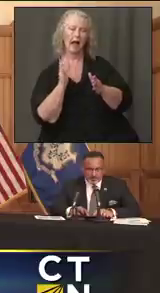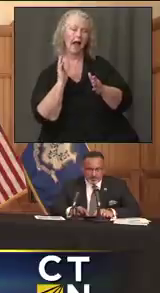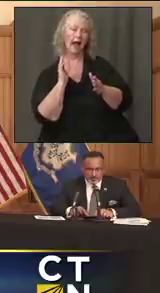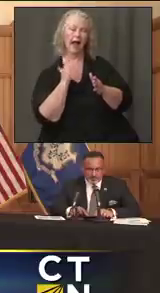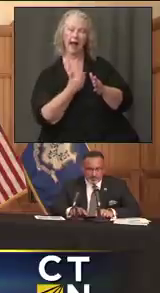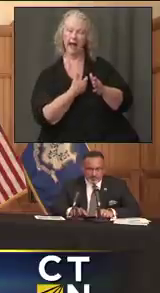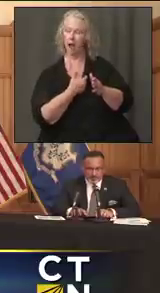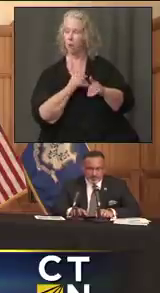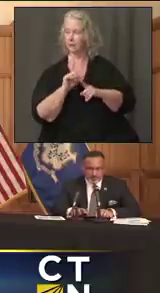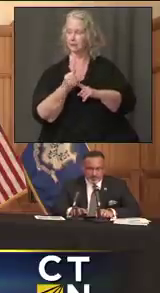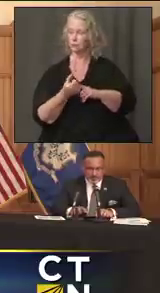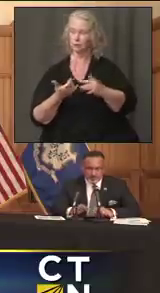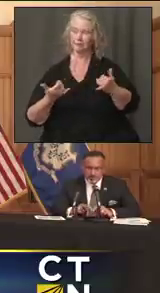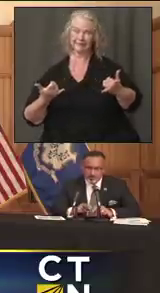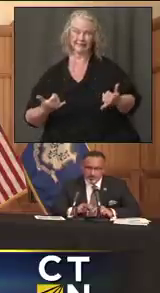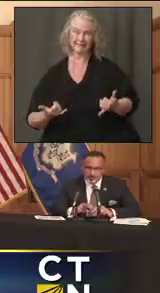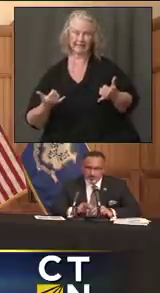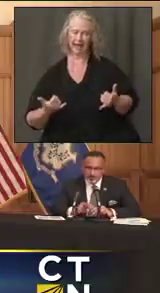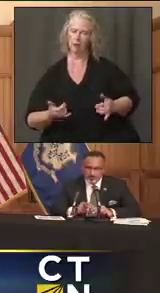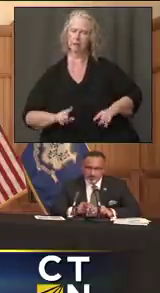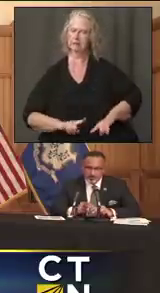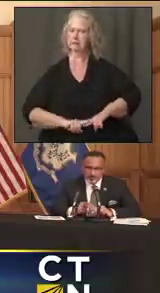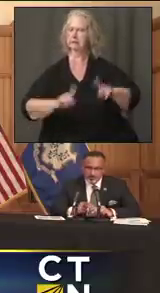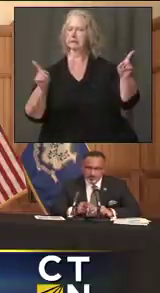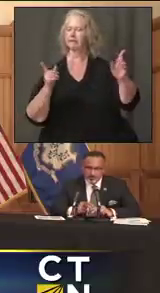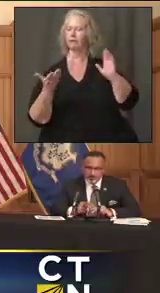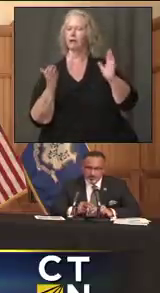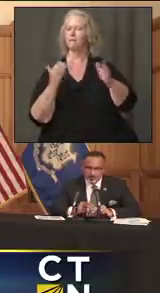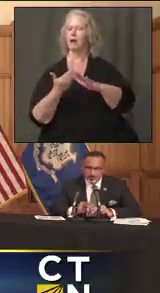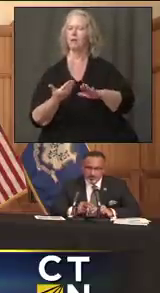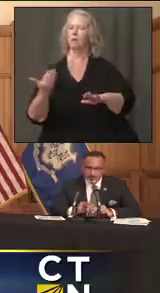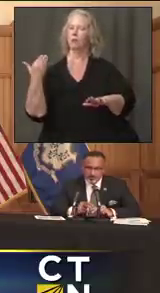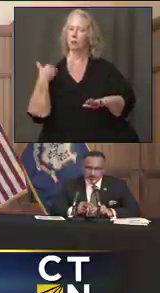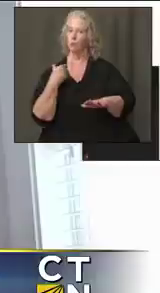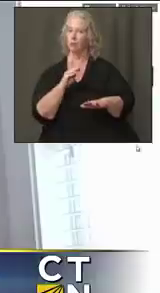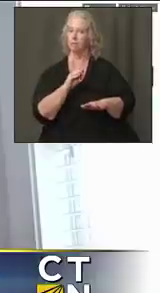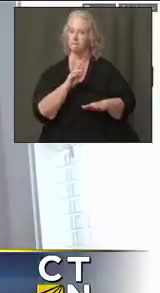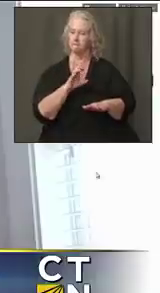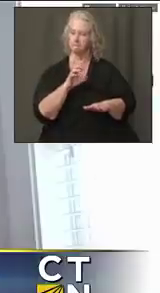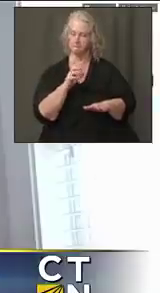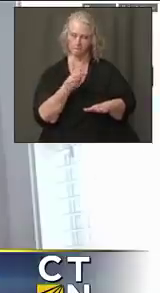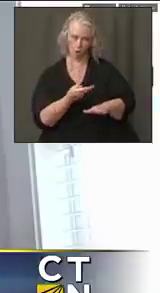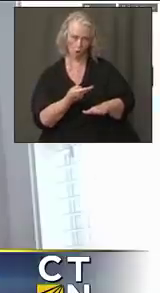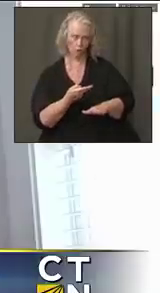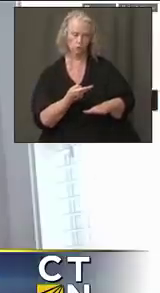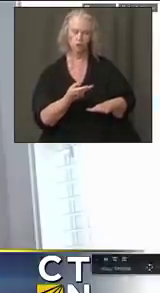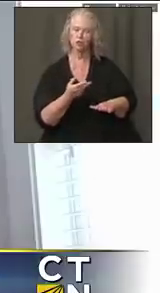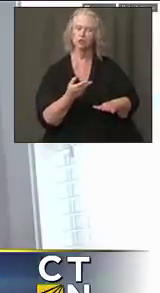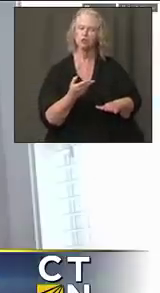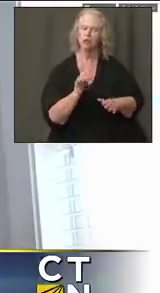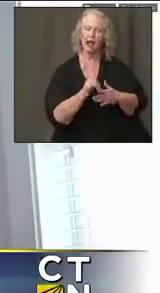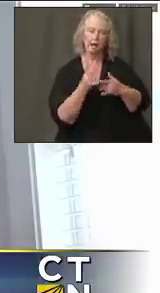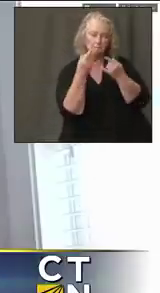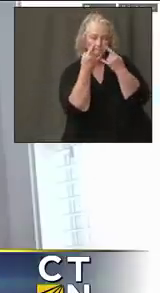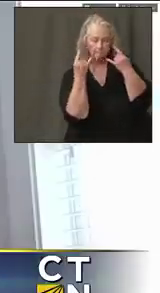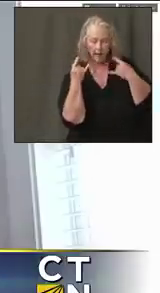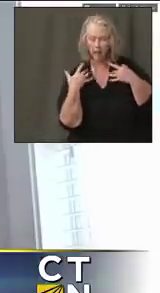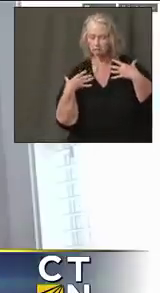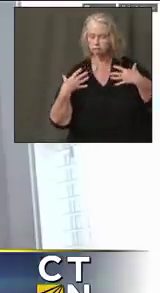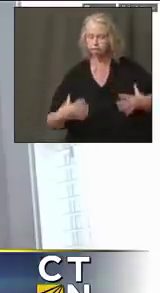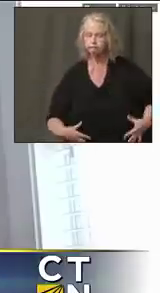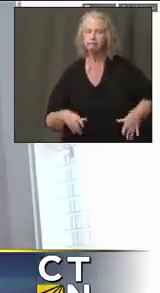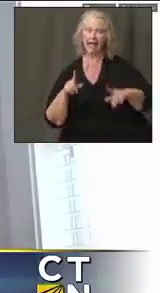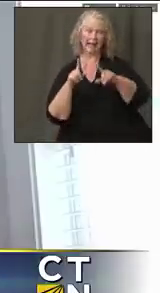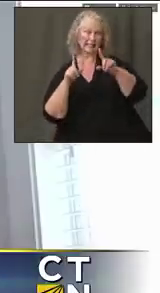different place today than we were back in March. In terms of personal protective equipment and testing are two